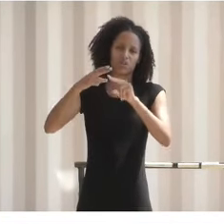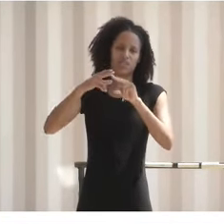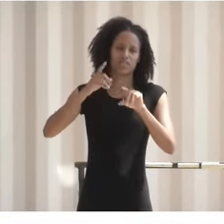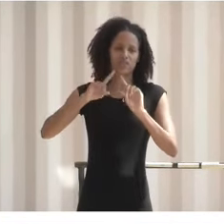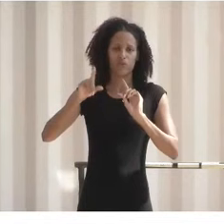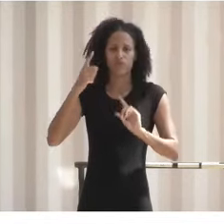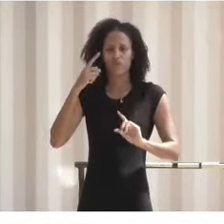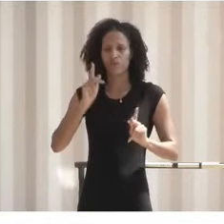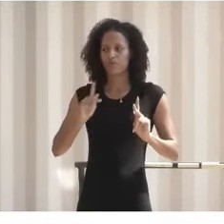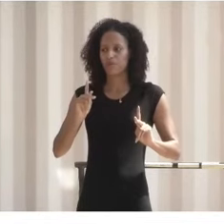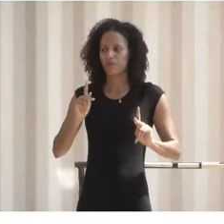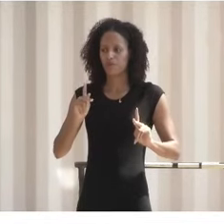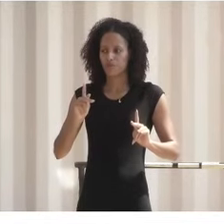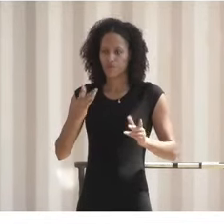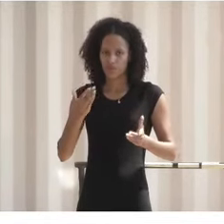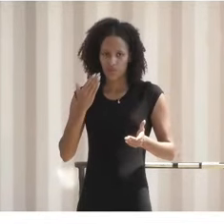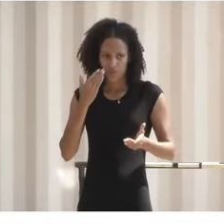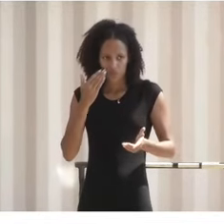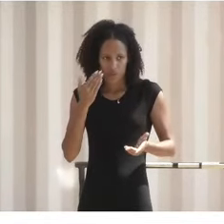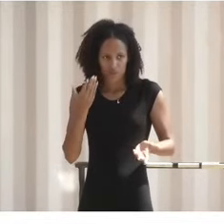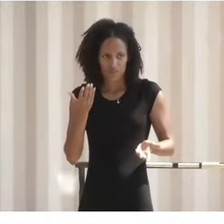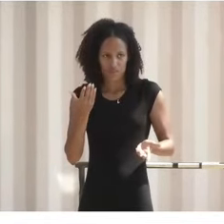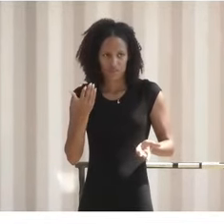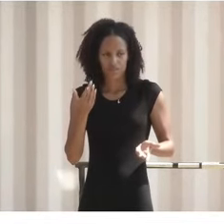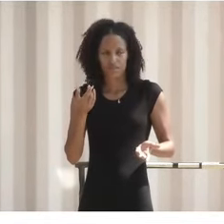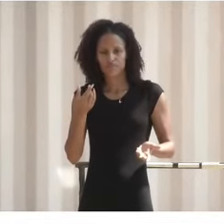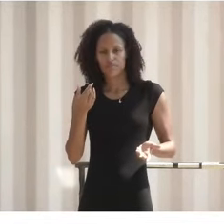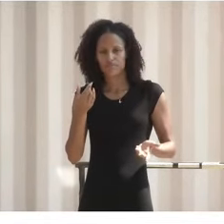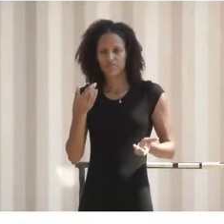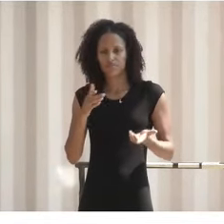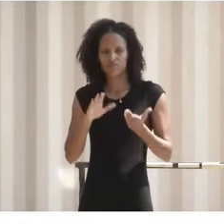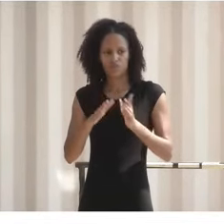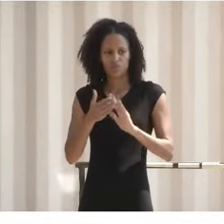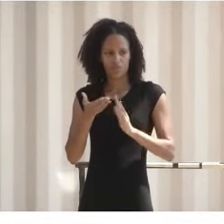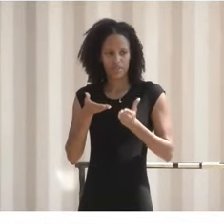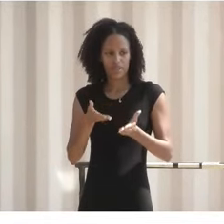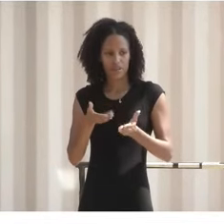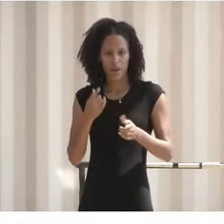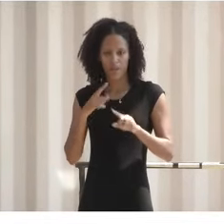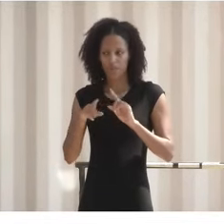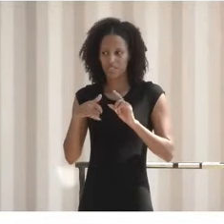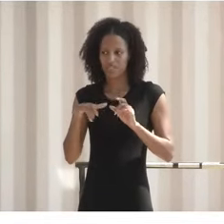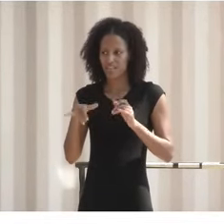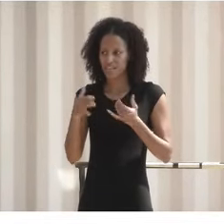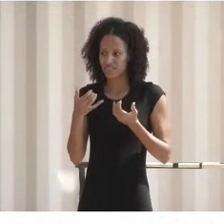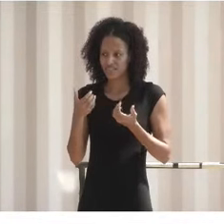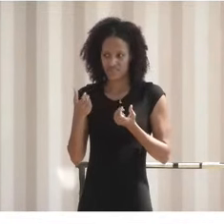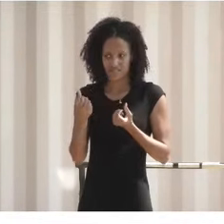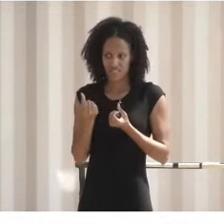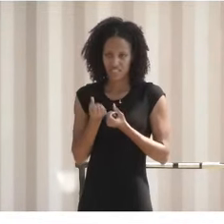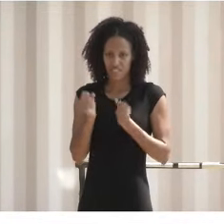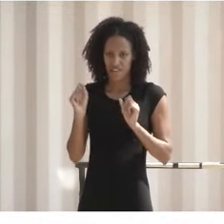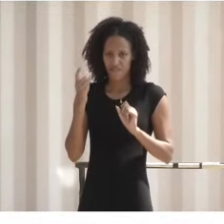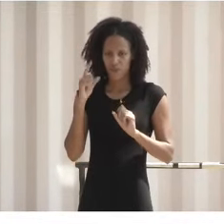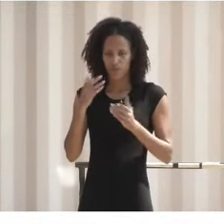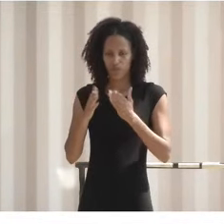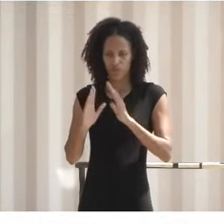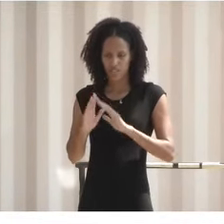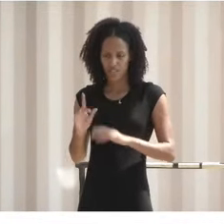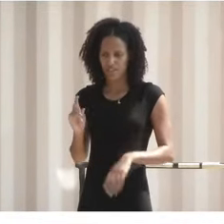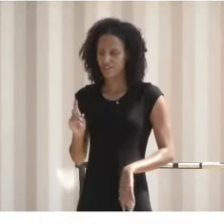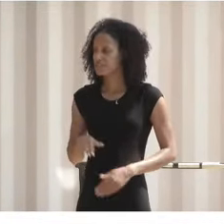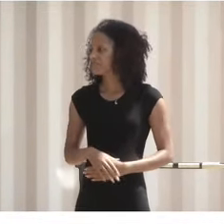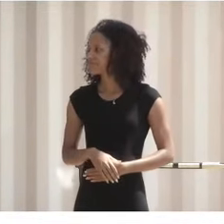the gentrification issue, are there safeguards there for the community?